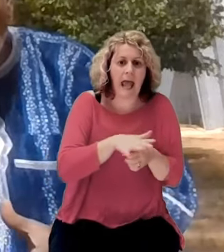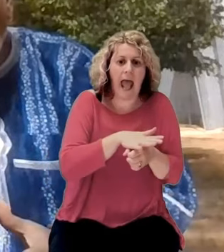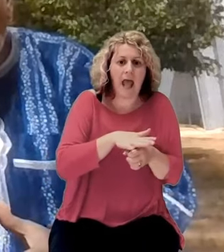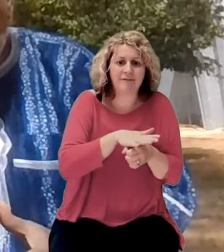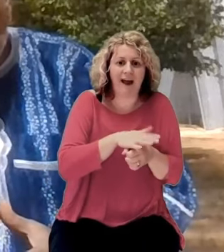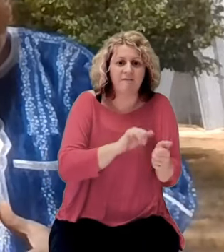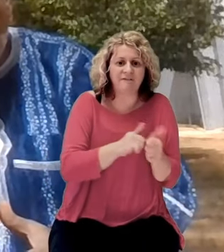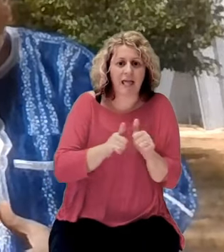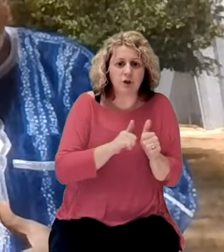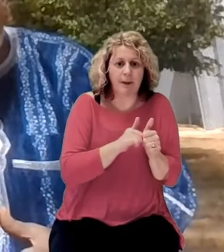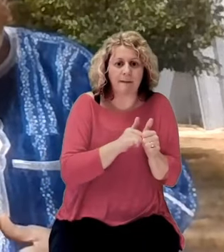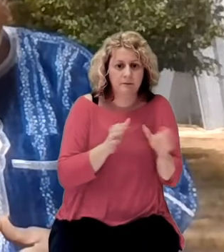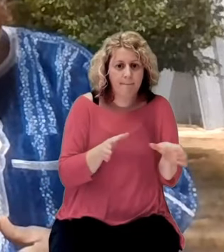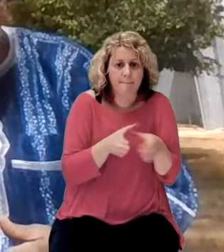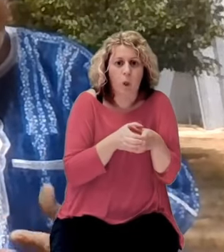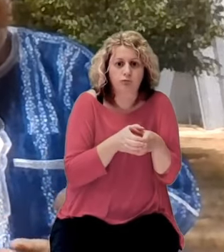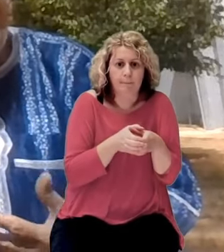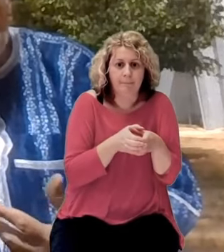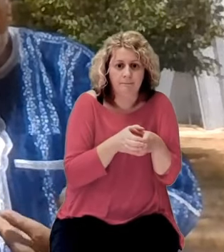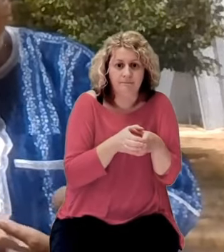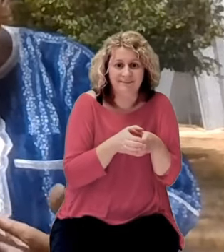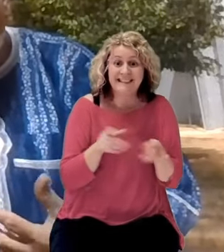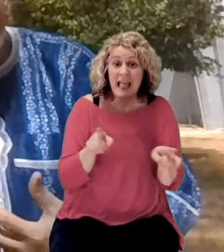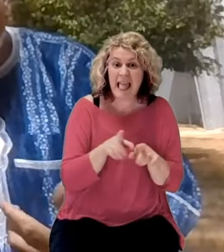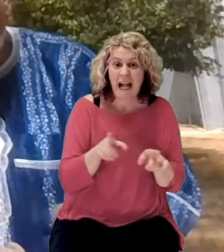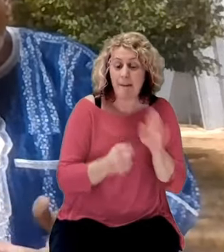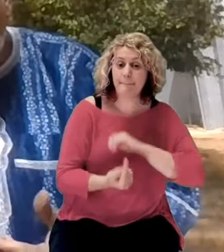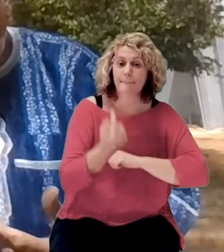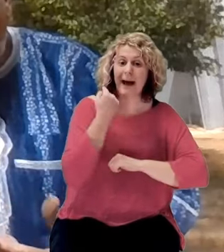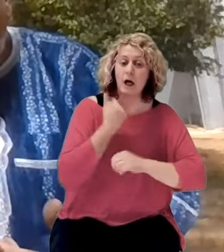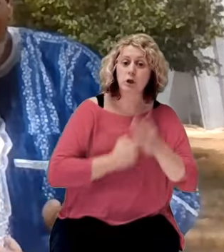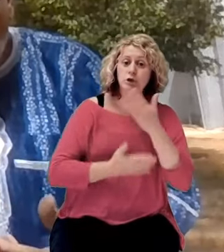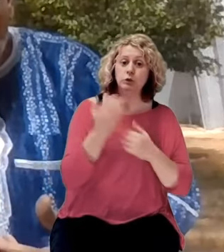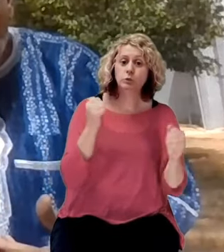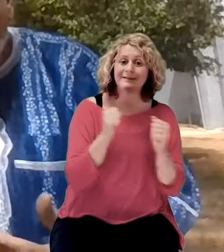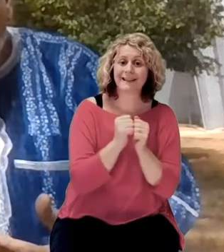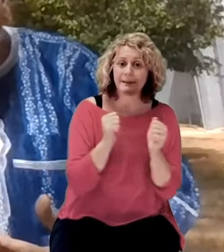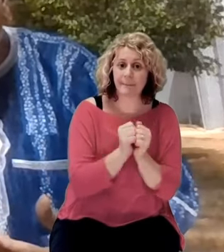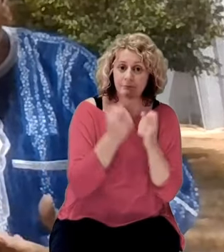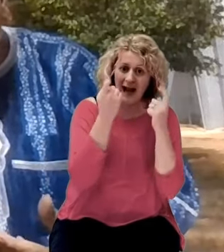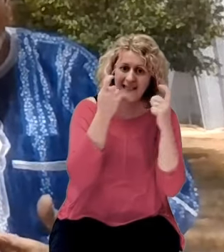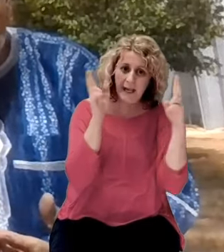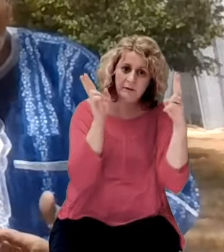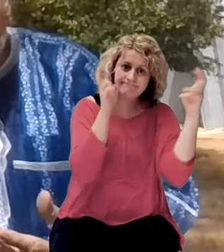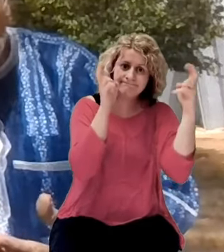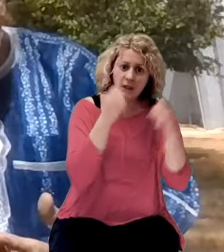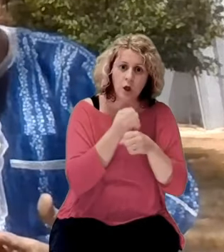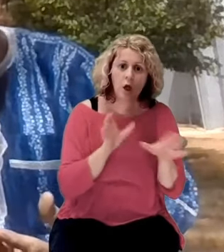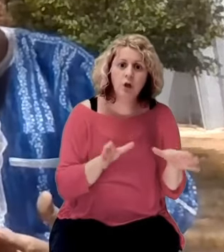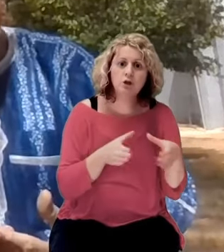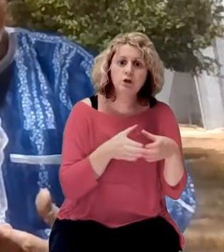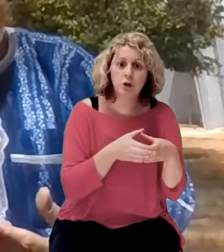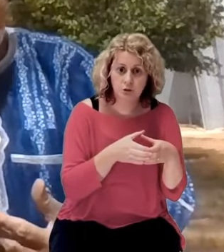in small area fellowships, and that's very encouraging because it's really going back more to the New Testament idea of